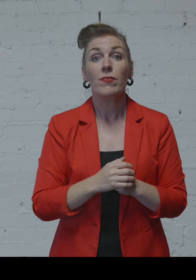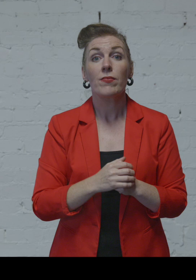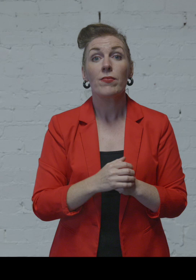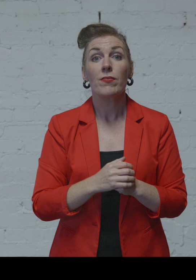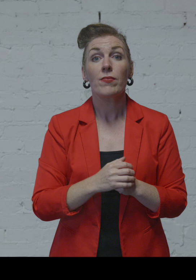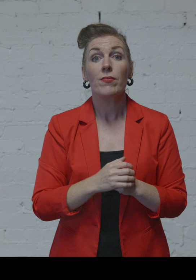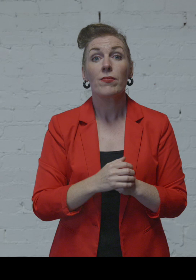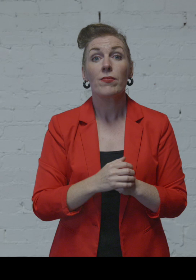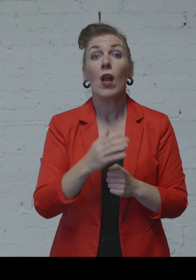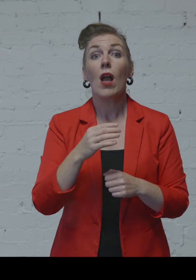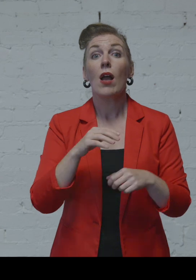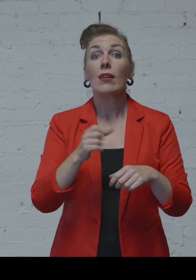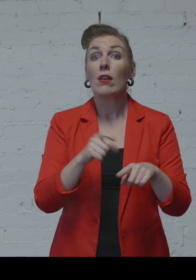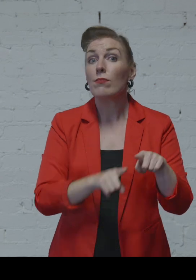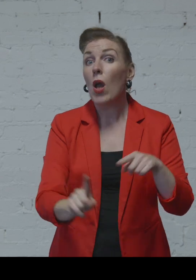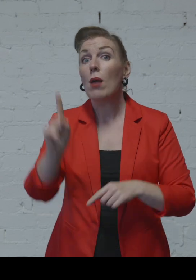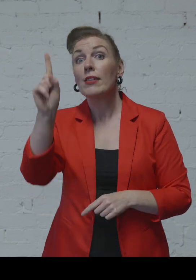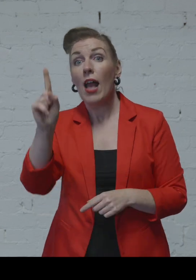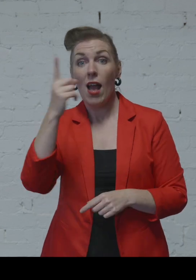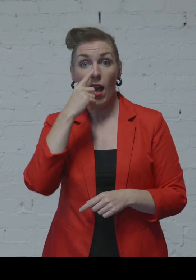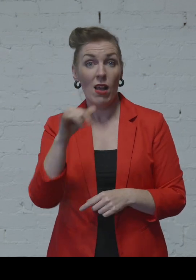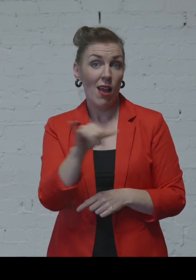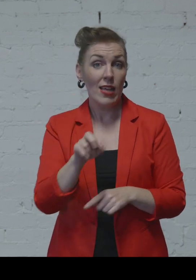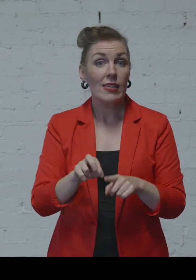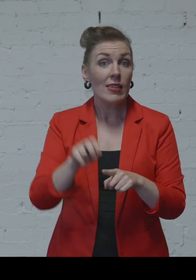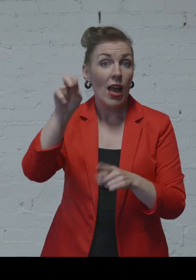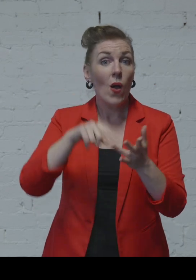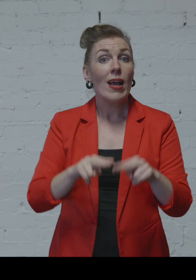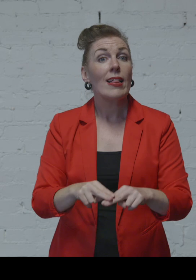To get to the upper floor, you can use a stairway or lift.